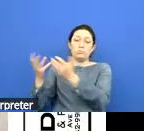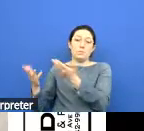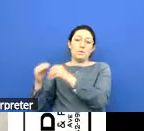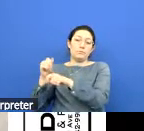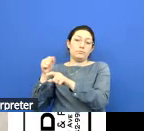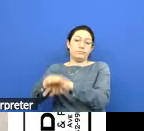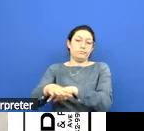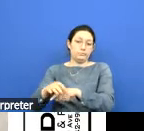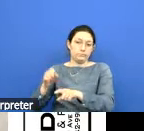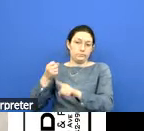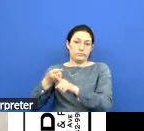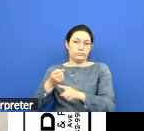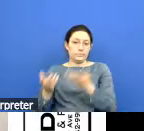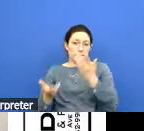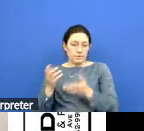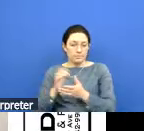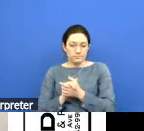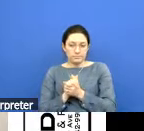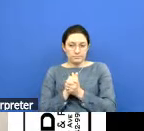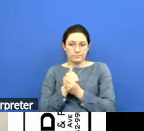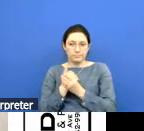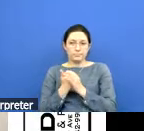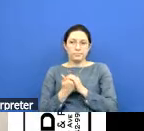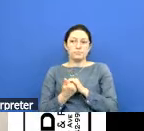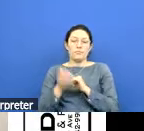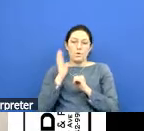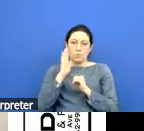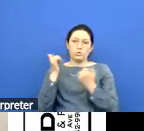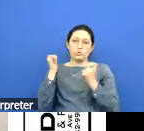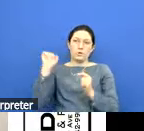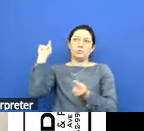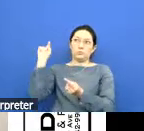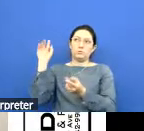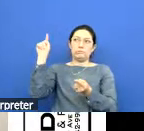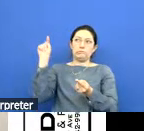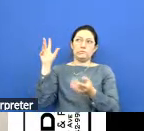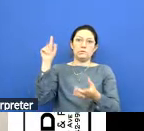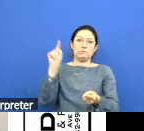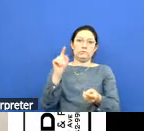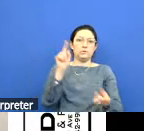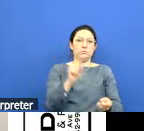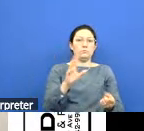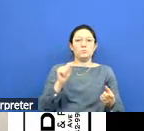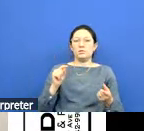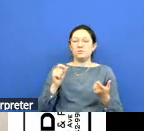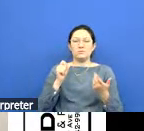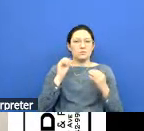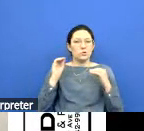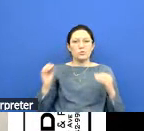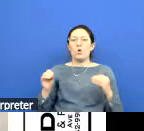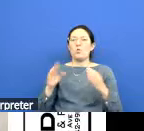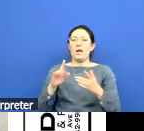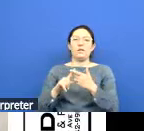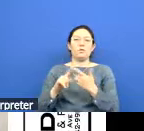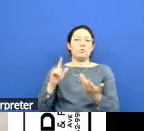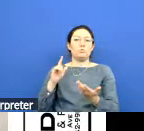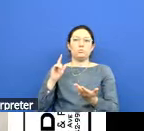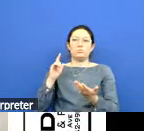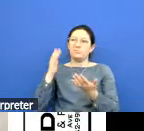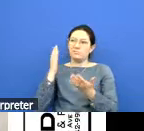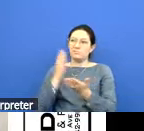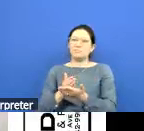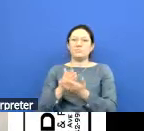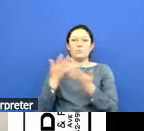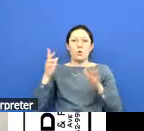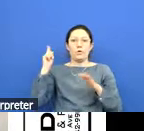that region, they'll reduce others. But again, there's not a good way to reduce some of the existing ones that don't